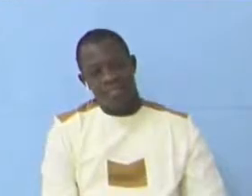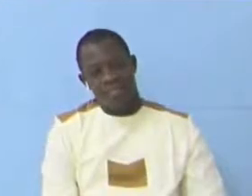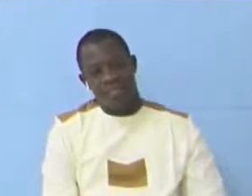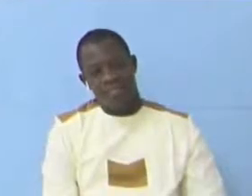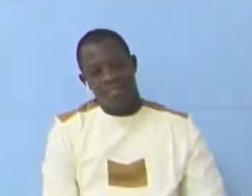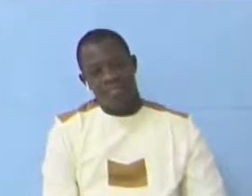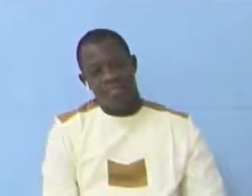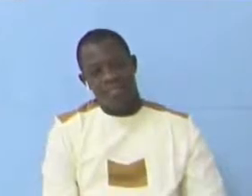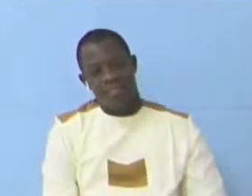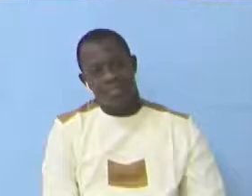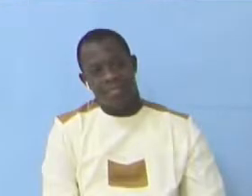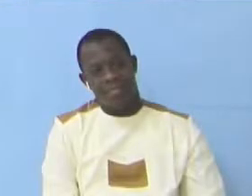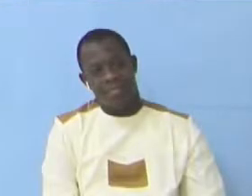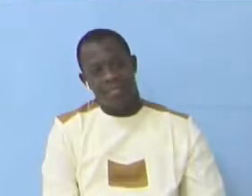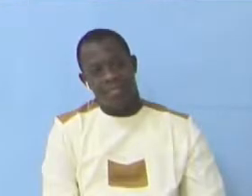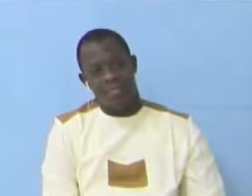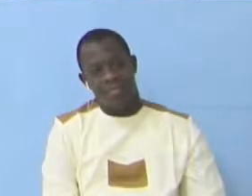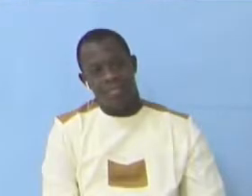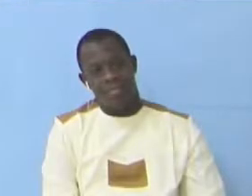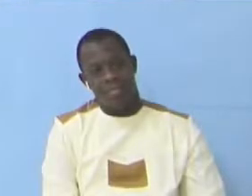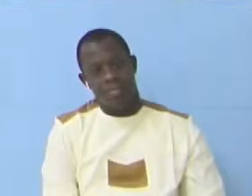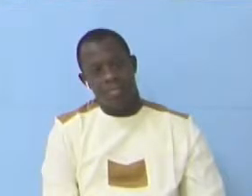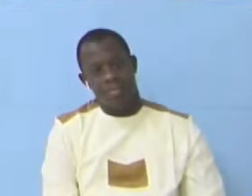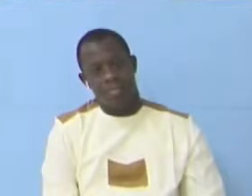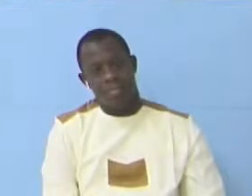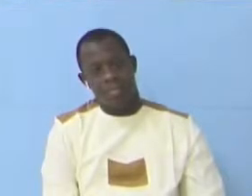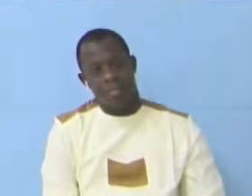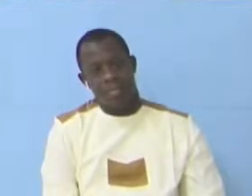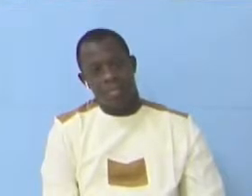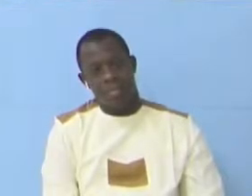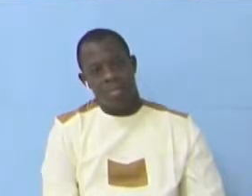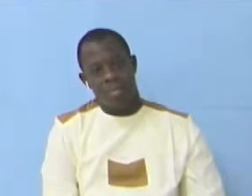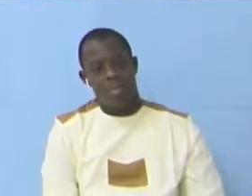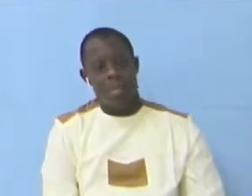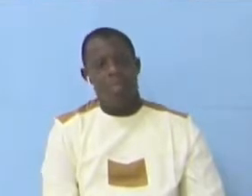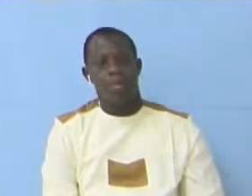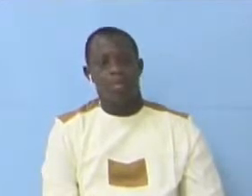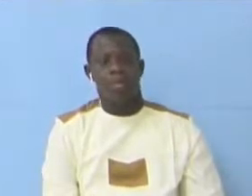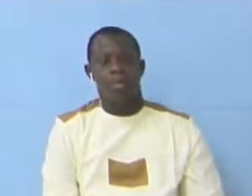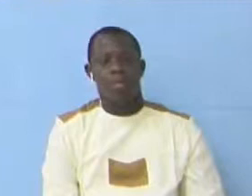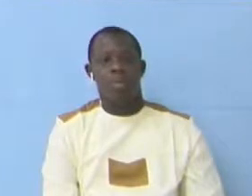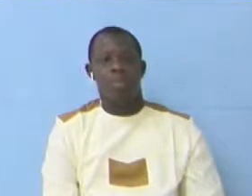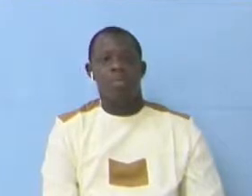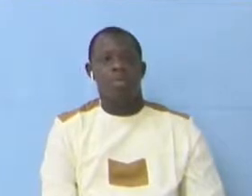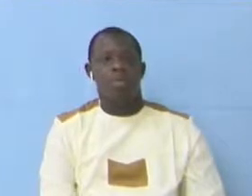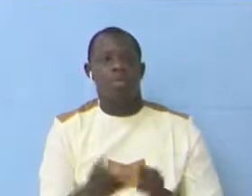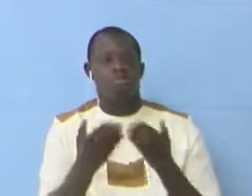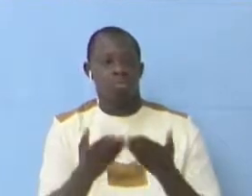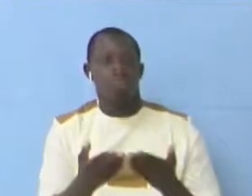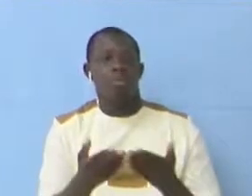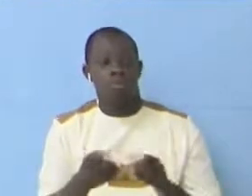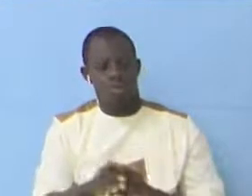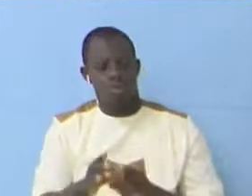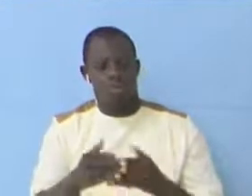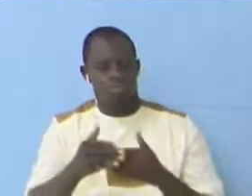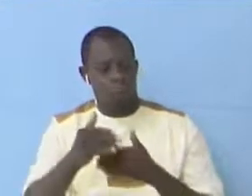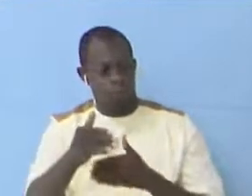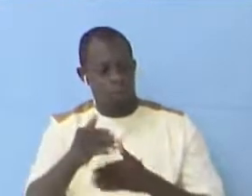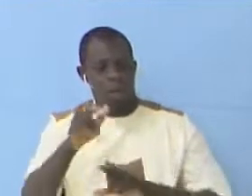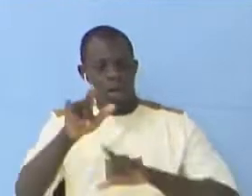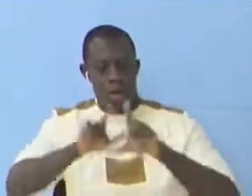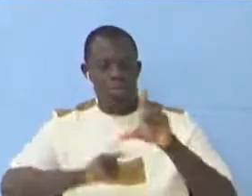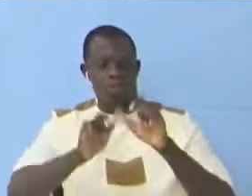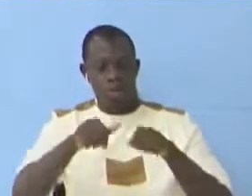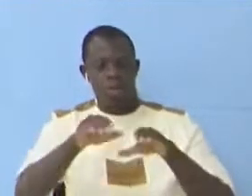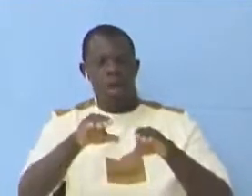ci yow amuñ waxtu woowu. So, we would at some stage admit your statement. ne